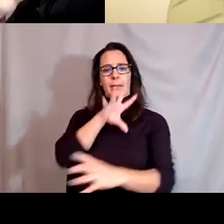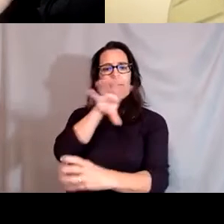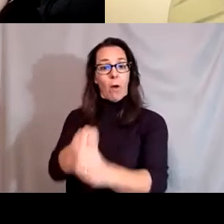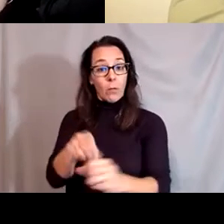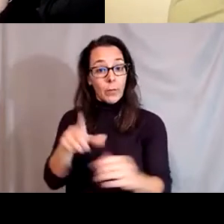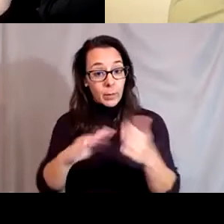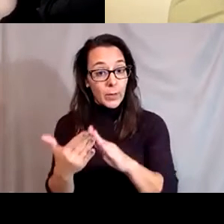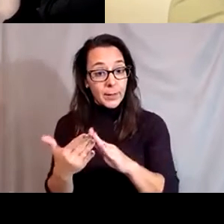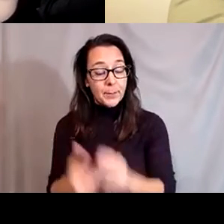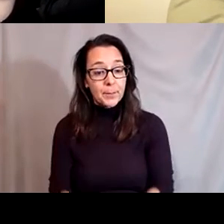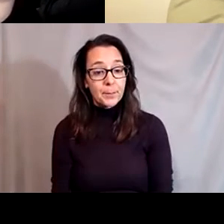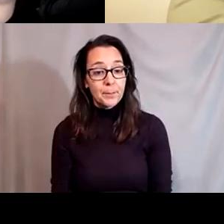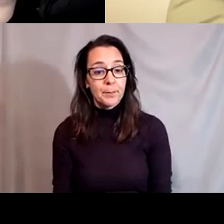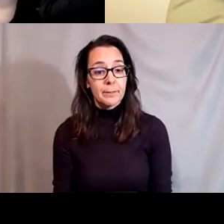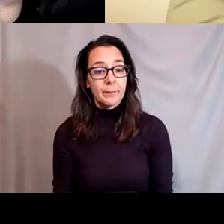Can